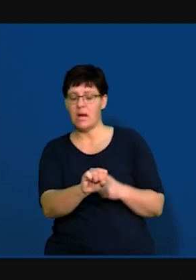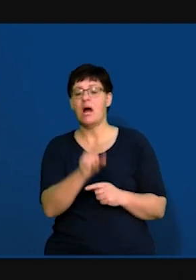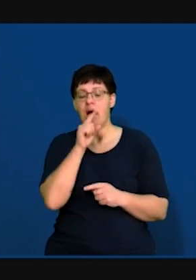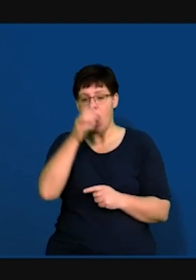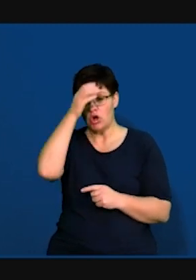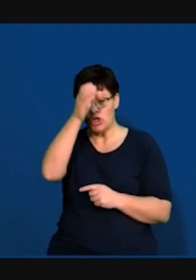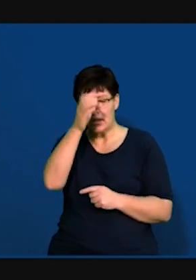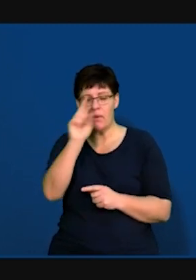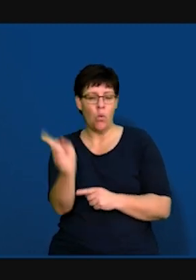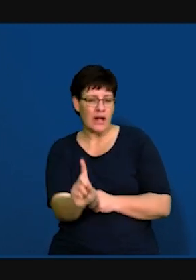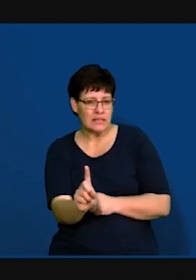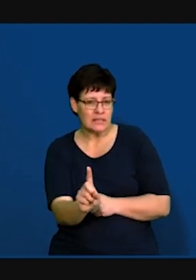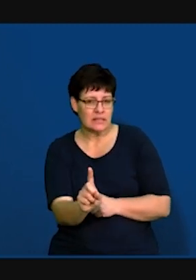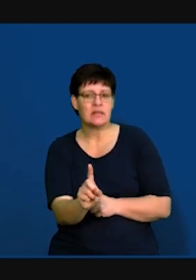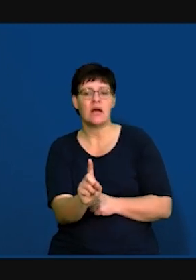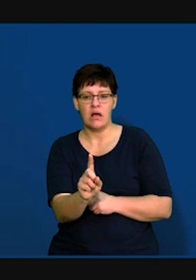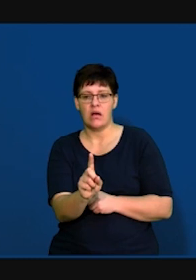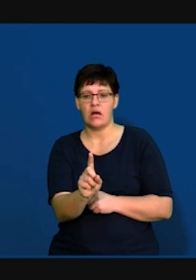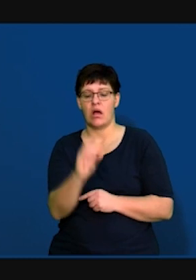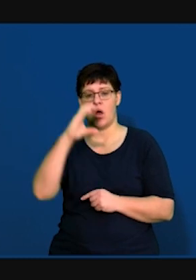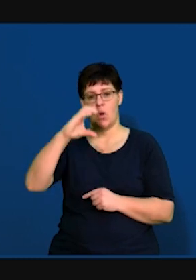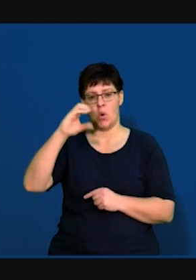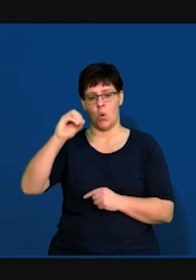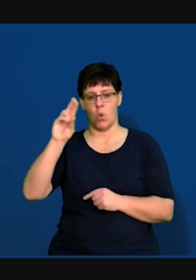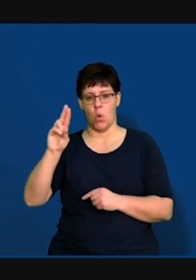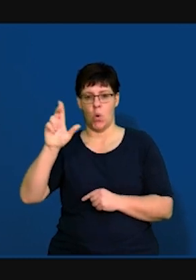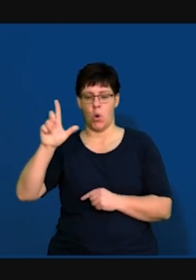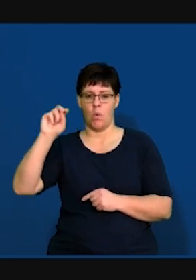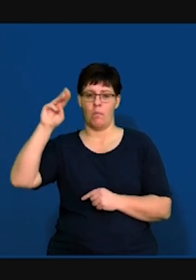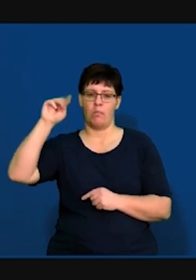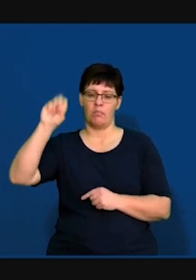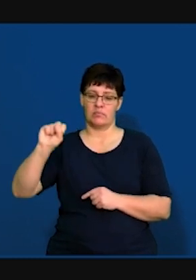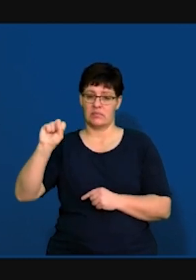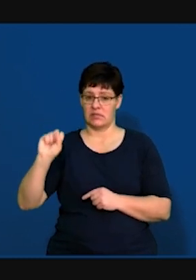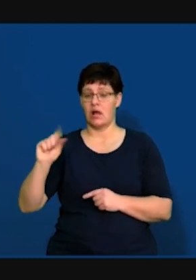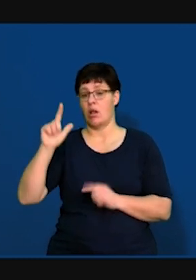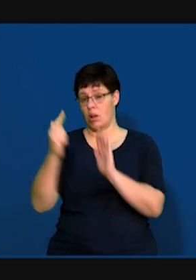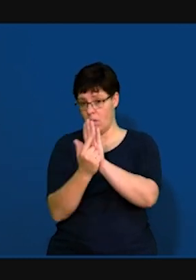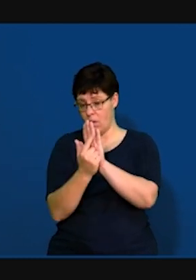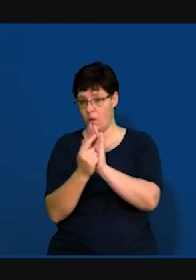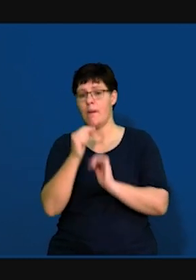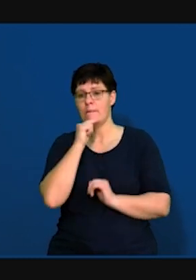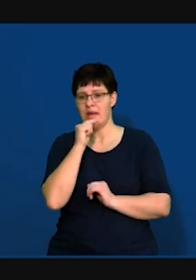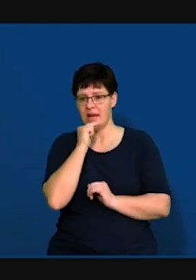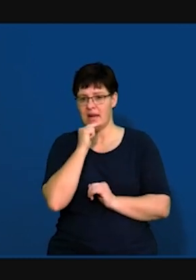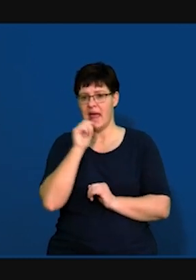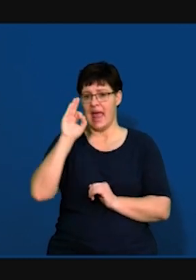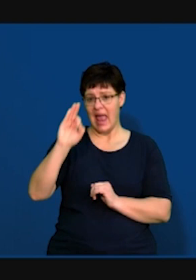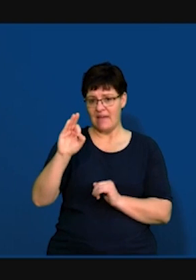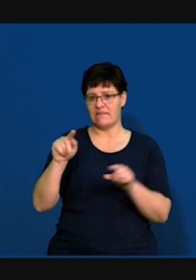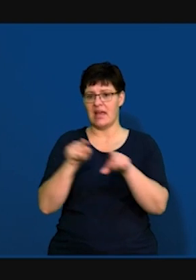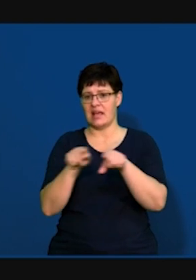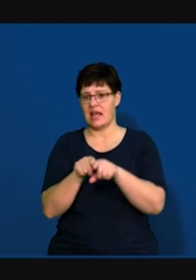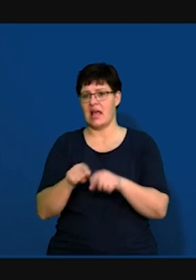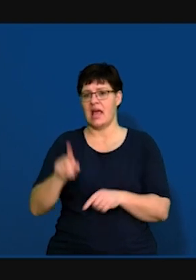this question is actually the Coulomb's law, which says F is equals to K QX